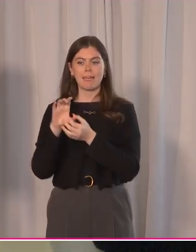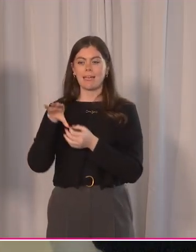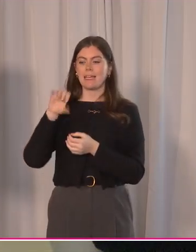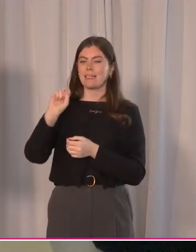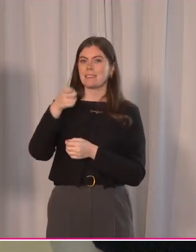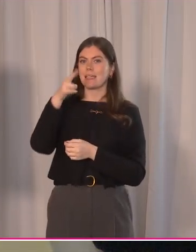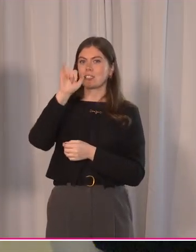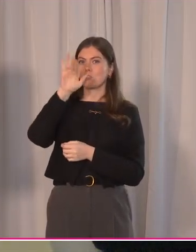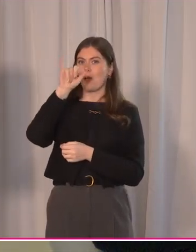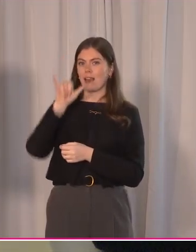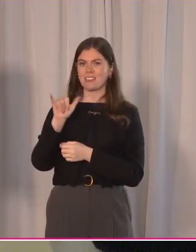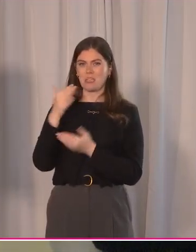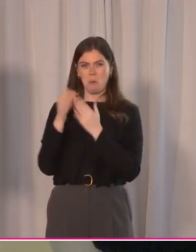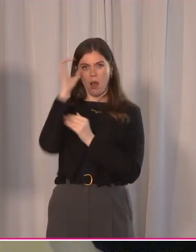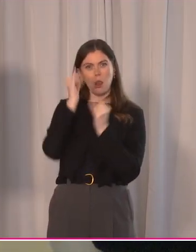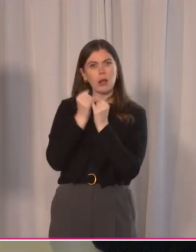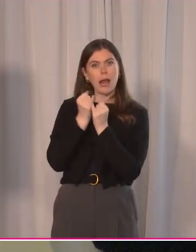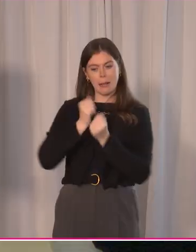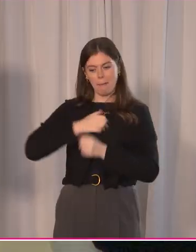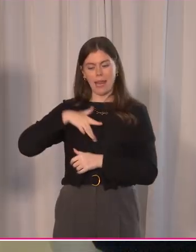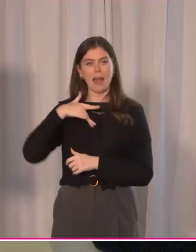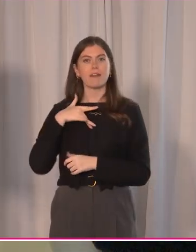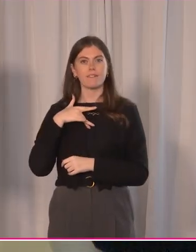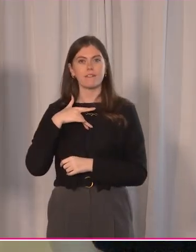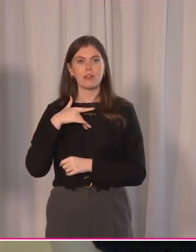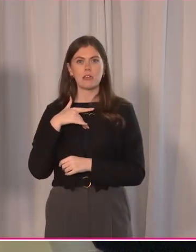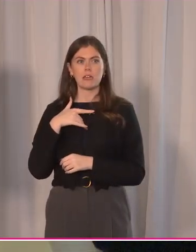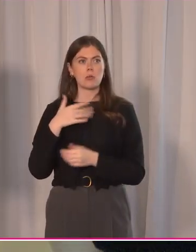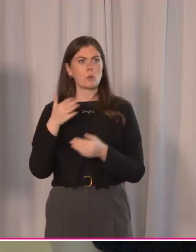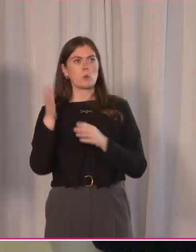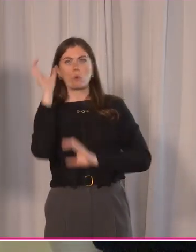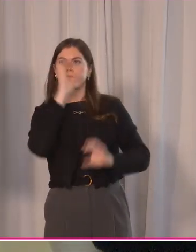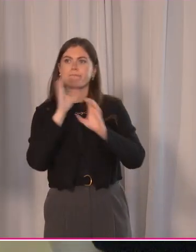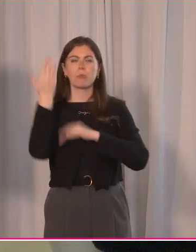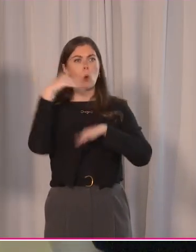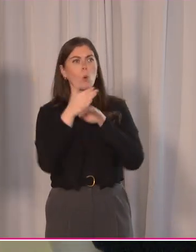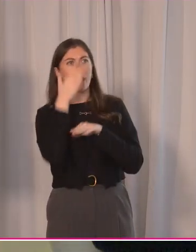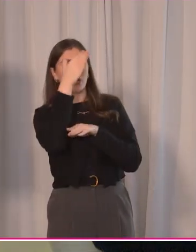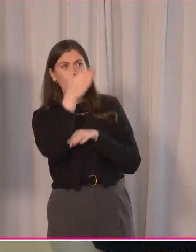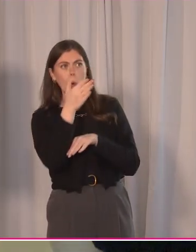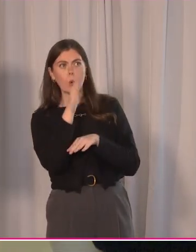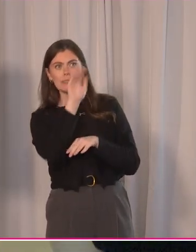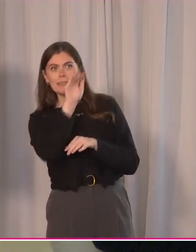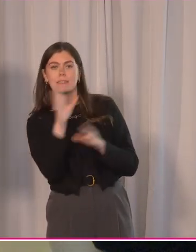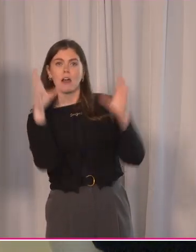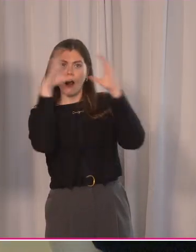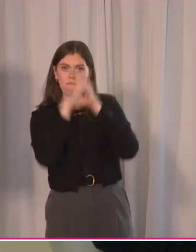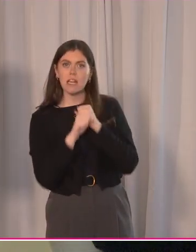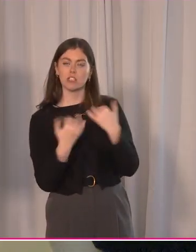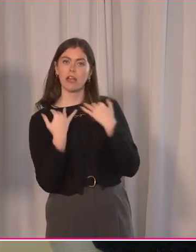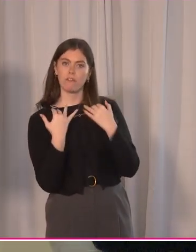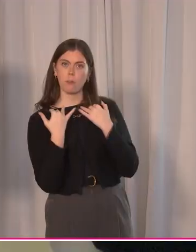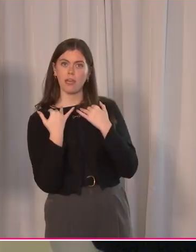sexuality elements of their life would be. Where do they go for confidential information